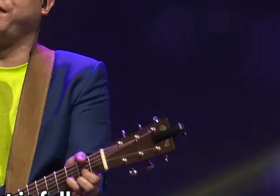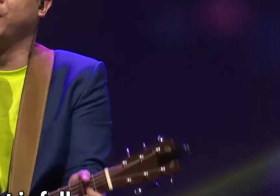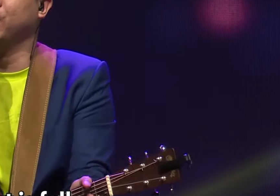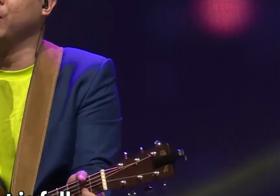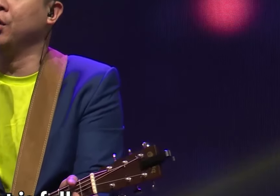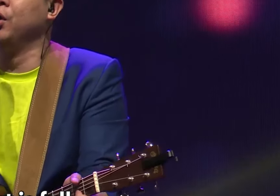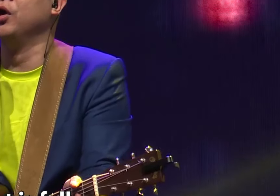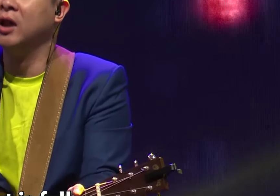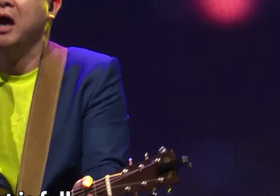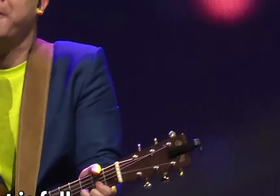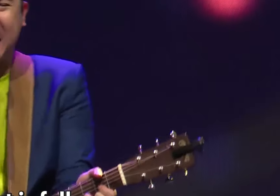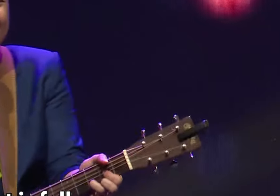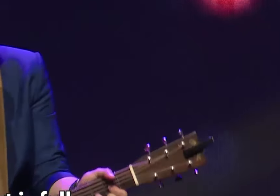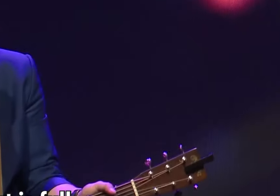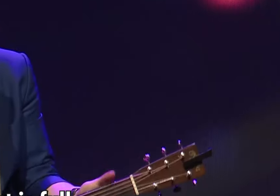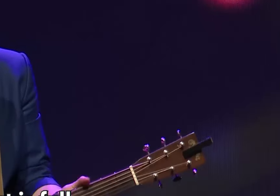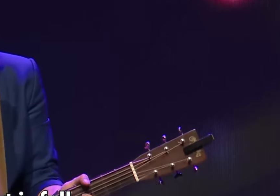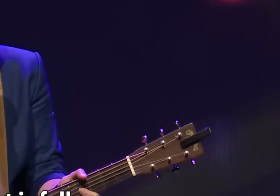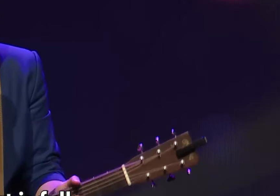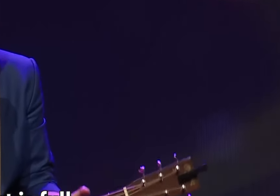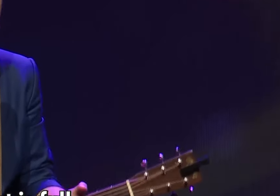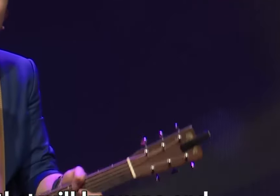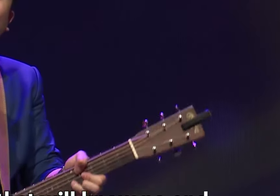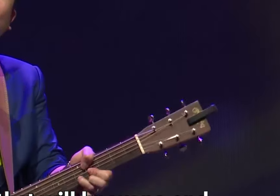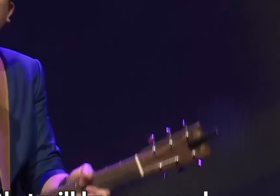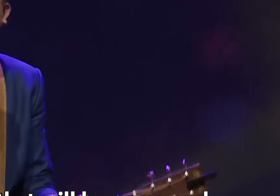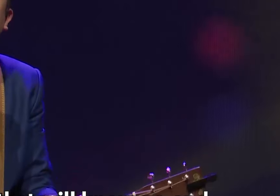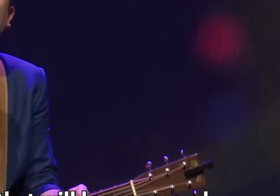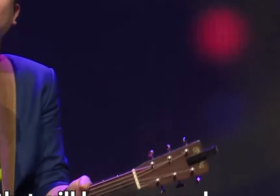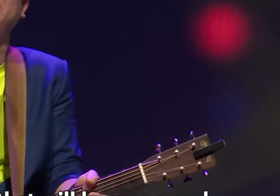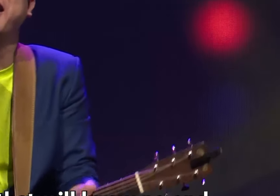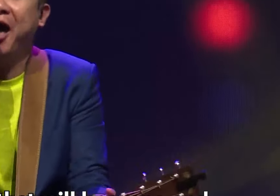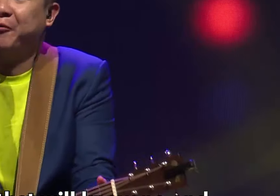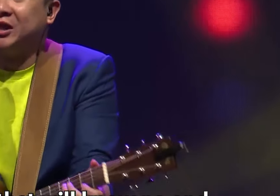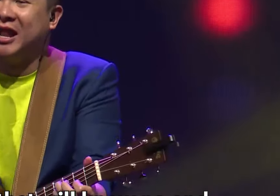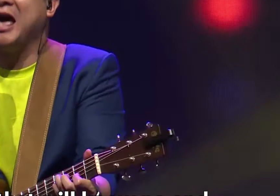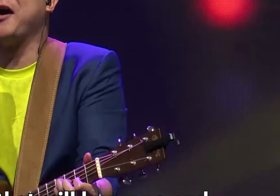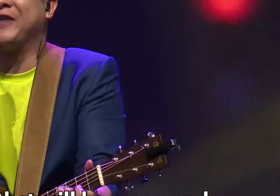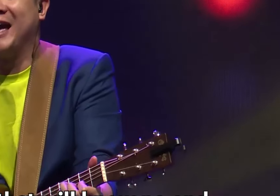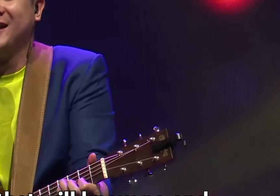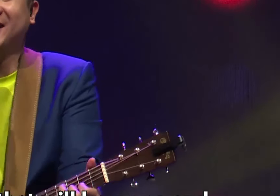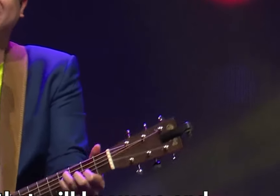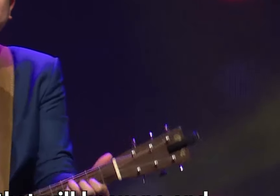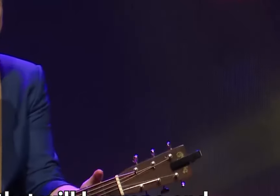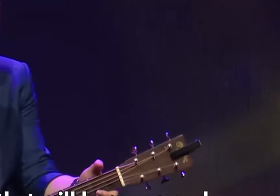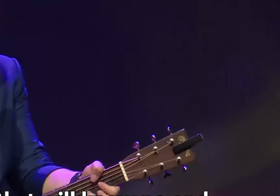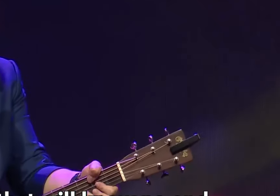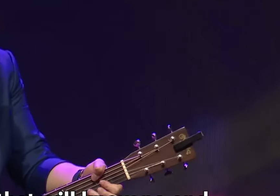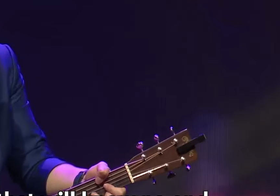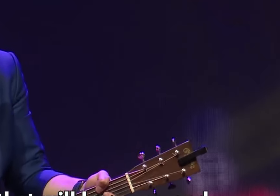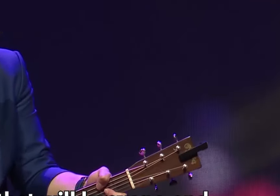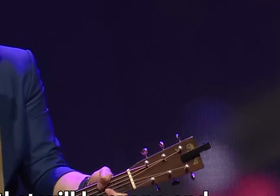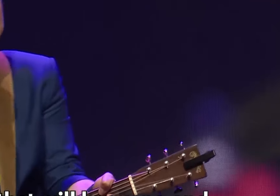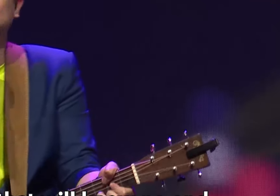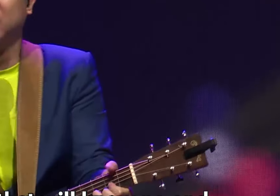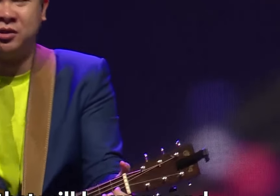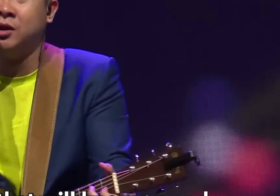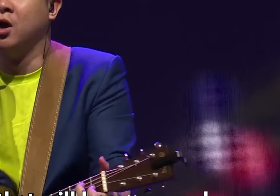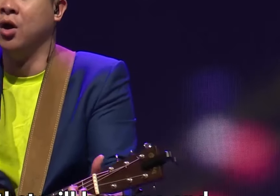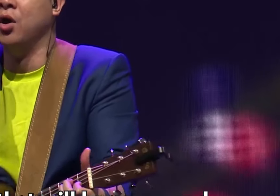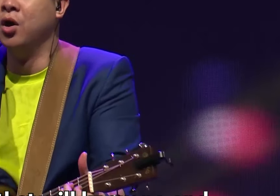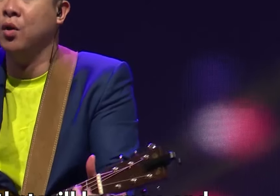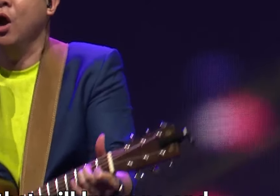is full. My heart is full with love and desire that